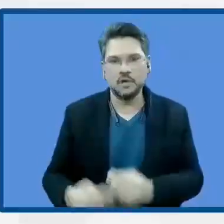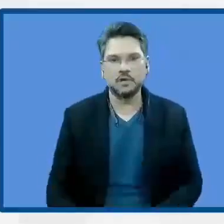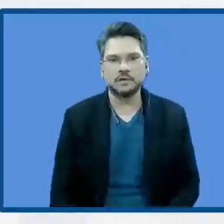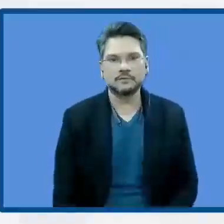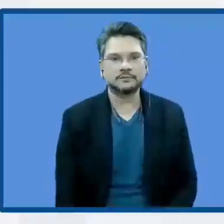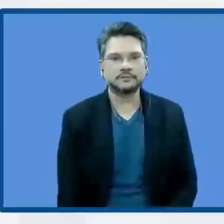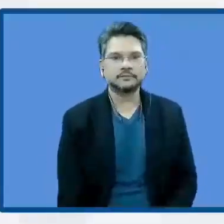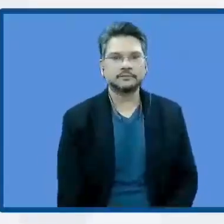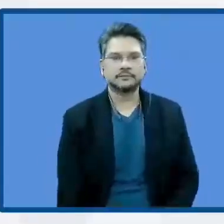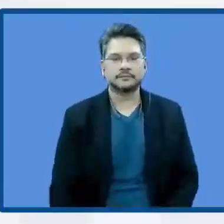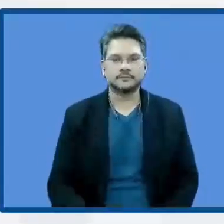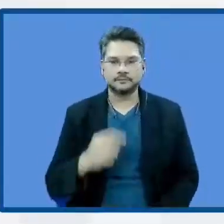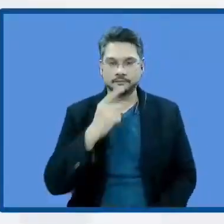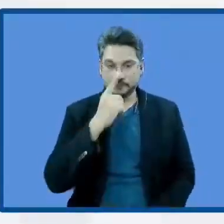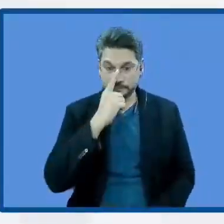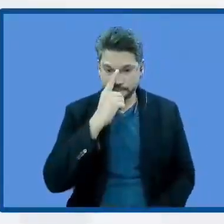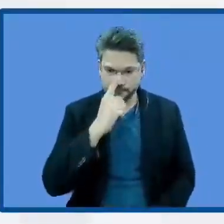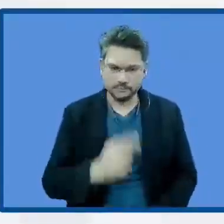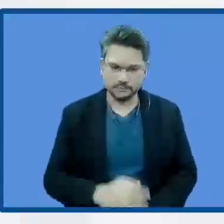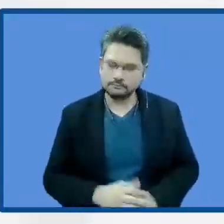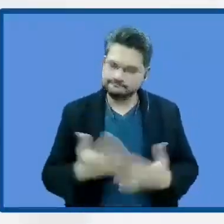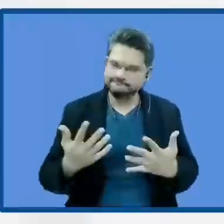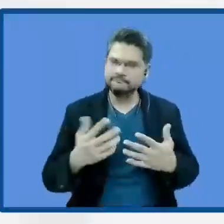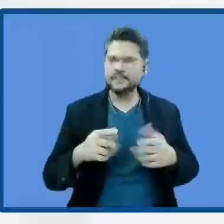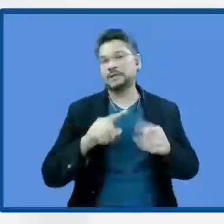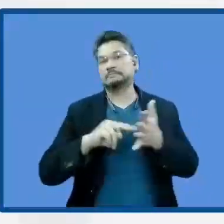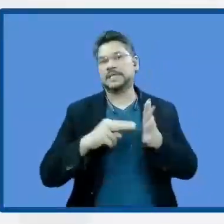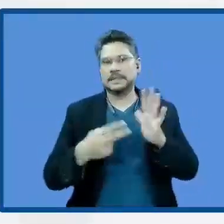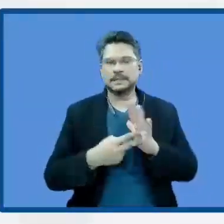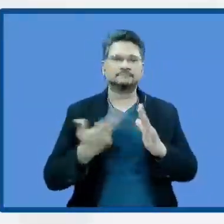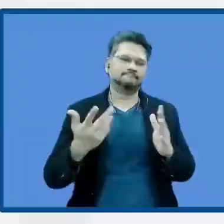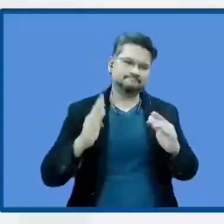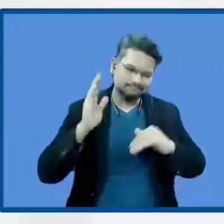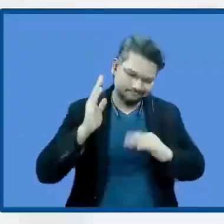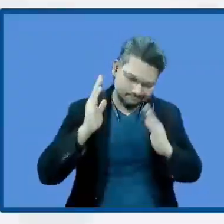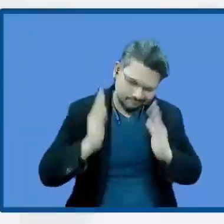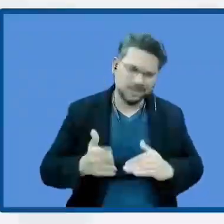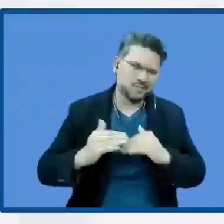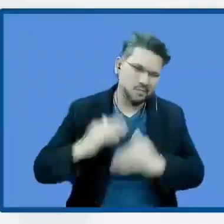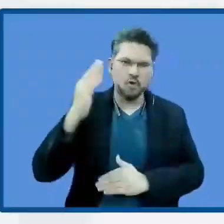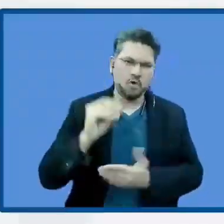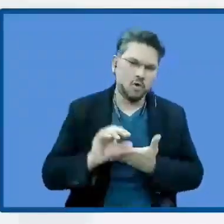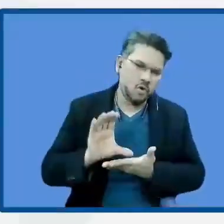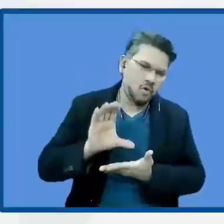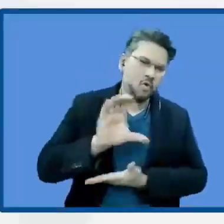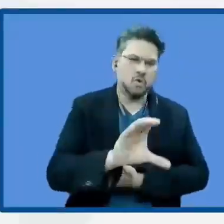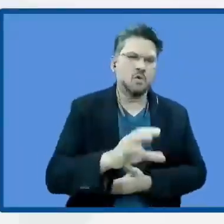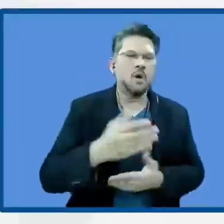keys or the challenges is to increase investment in terms of the knowledge of risk, but